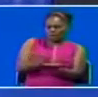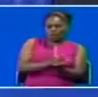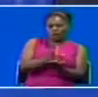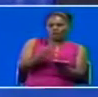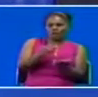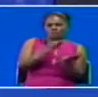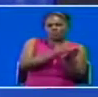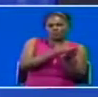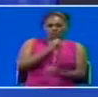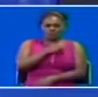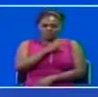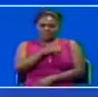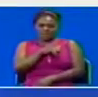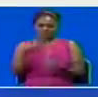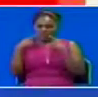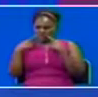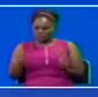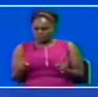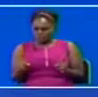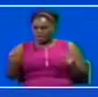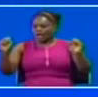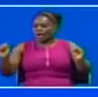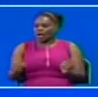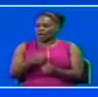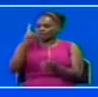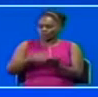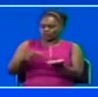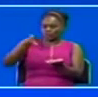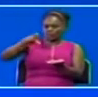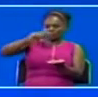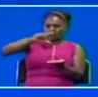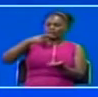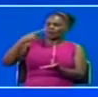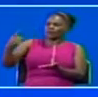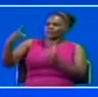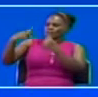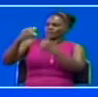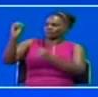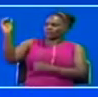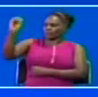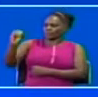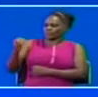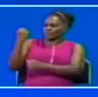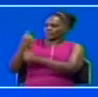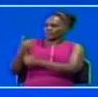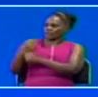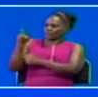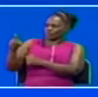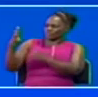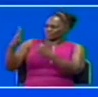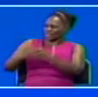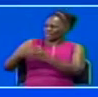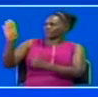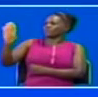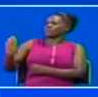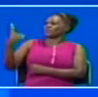lend for fear of exposure. As a result, interest income jumped 181% to reach 11.9 billion shillings